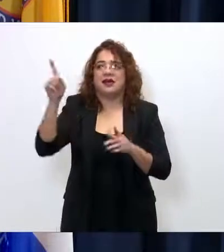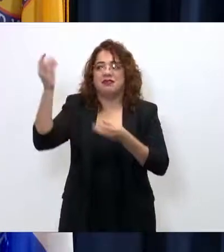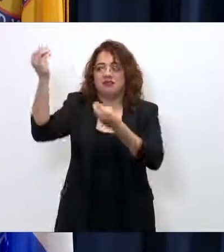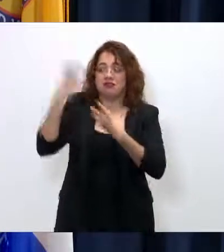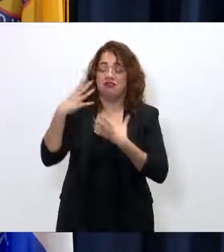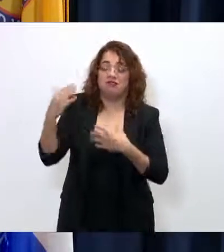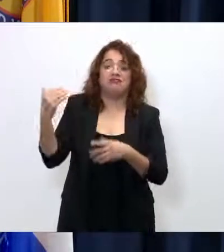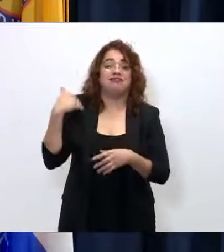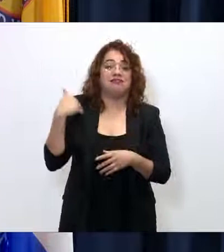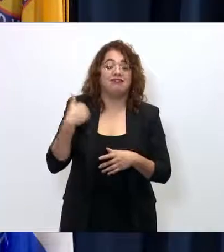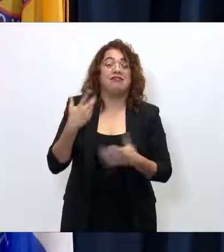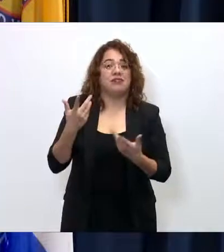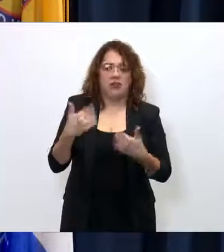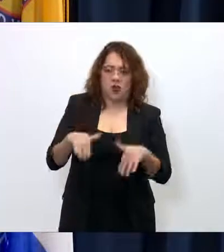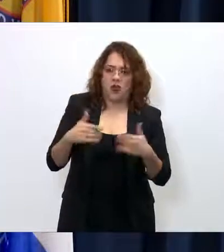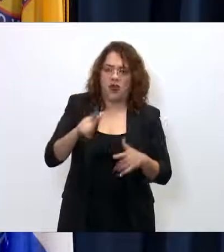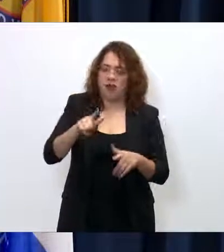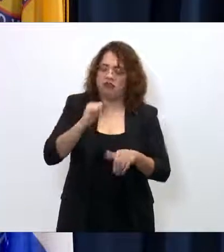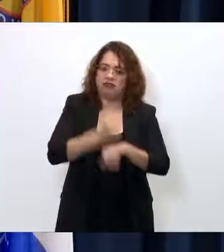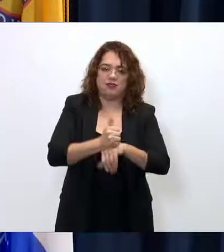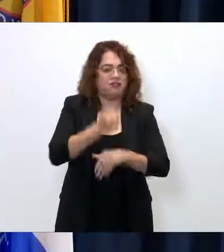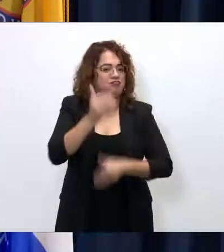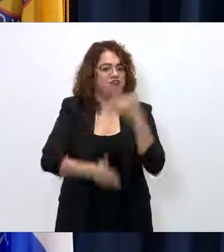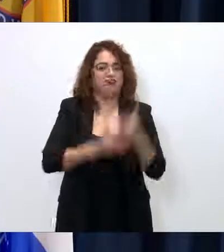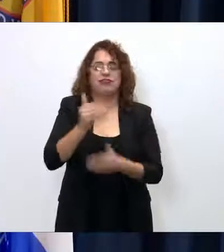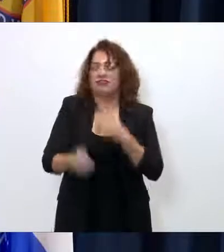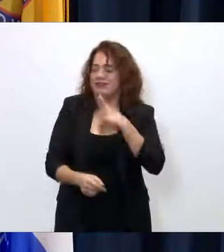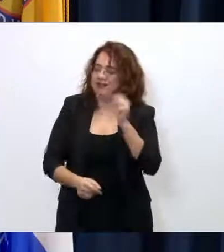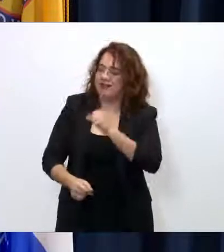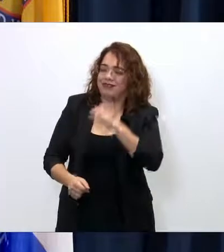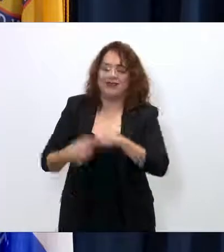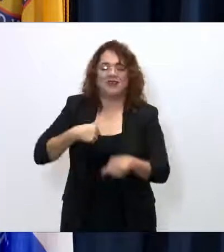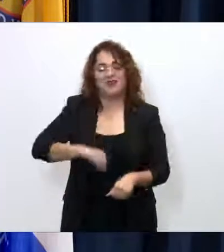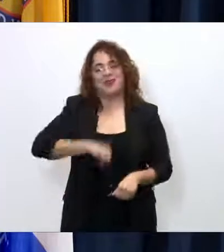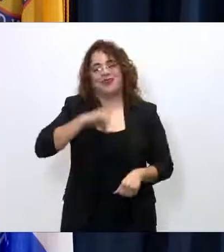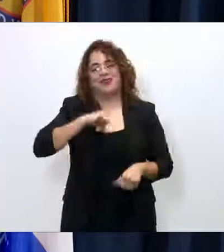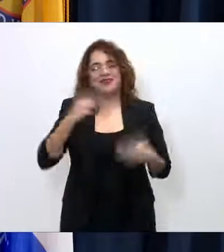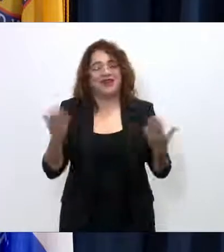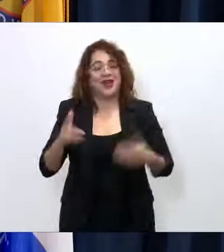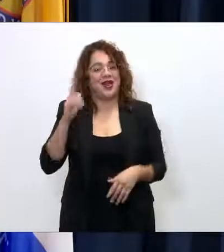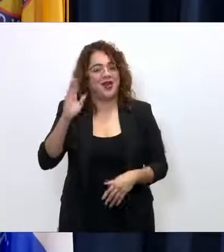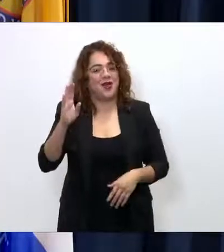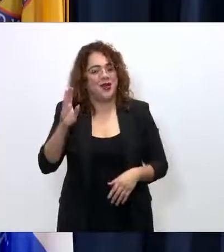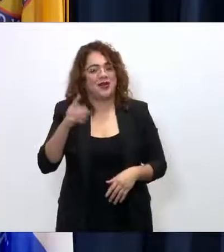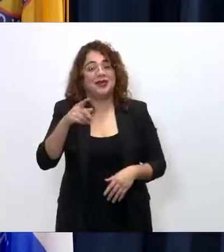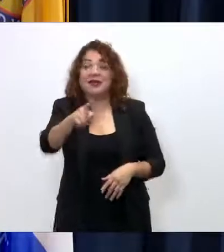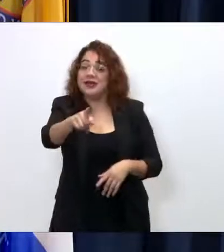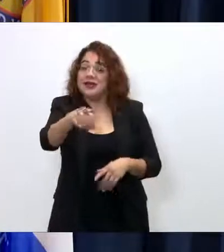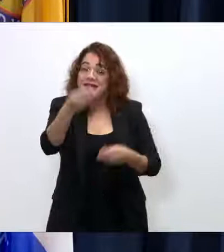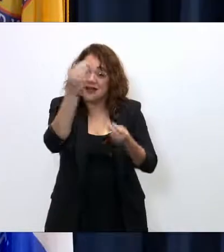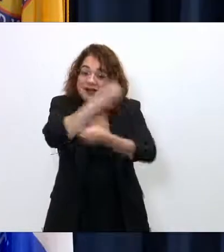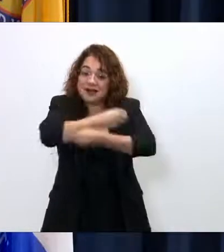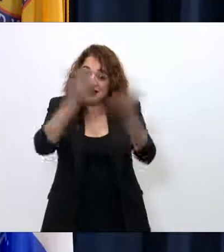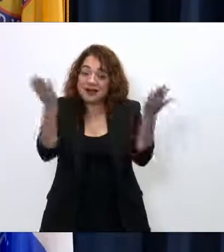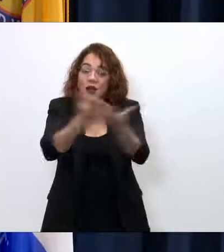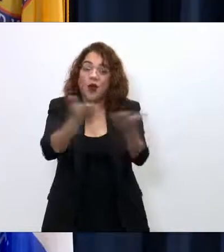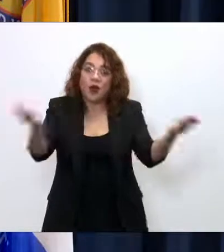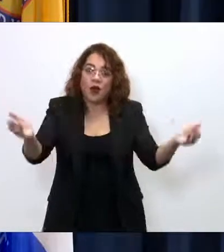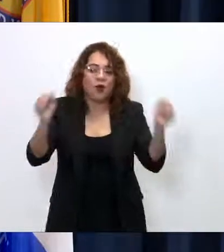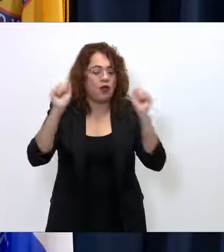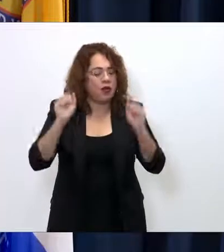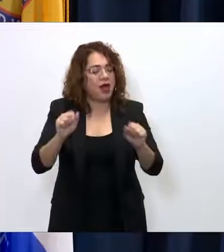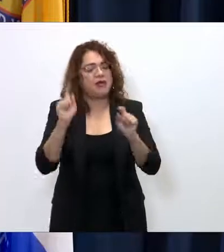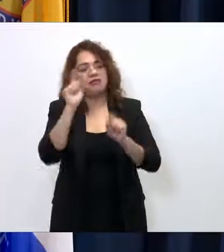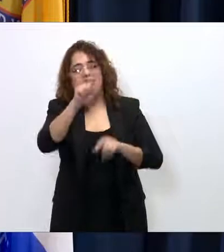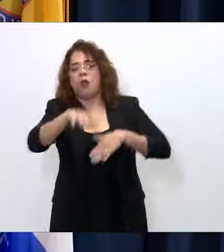we're proud to set the pace, and Long Beach, you all can get vaccinated starting today, and I'm really, really proud of this.